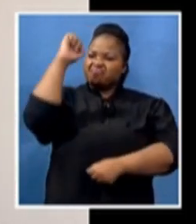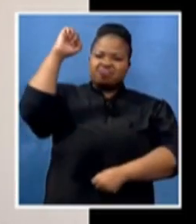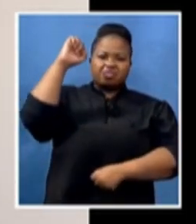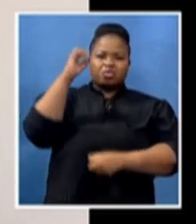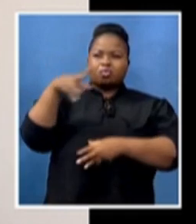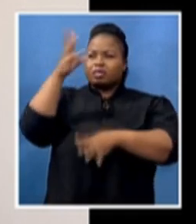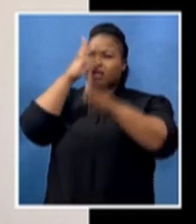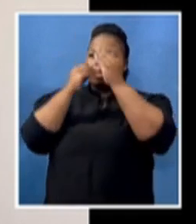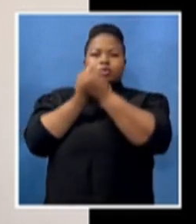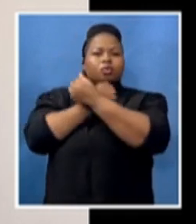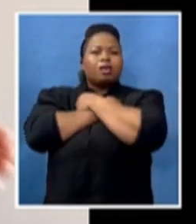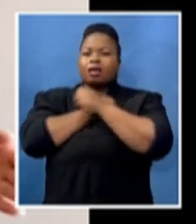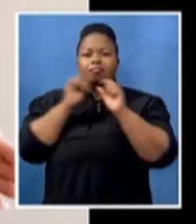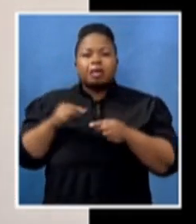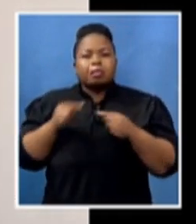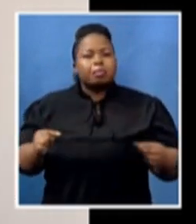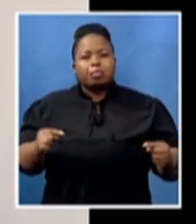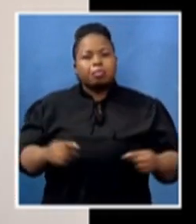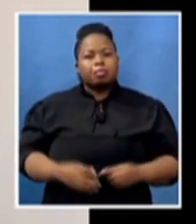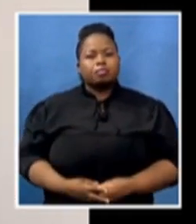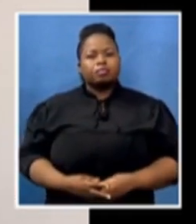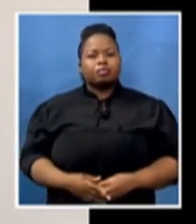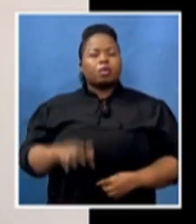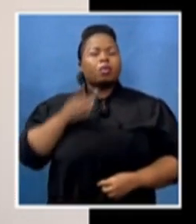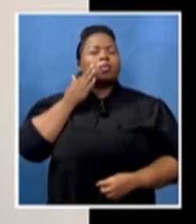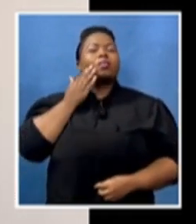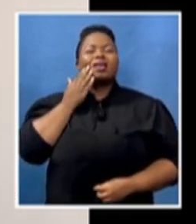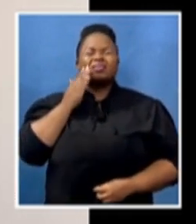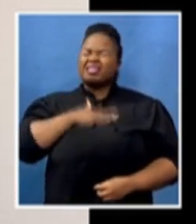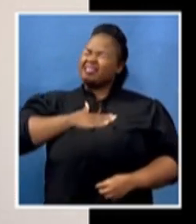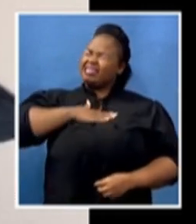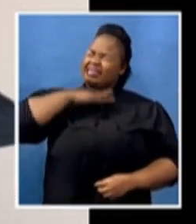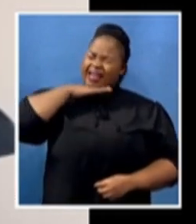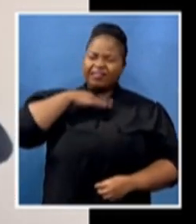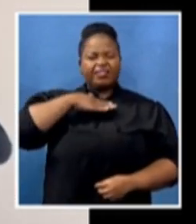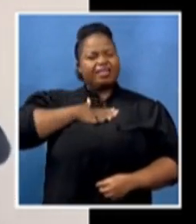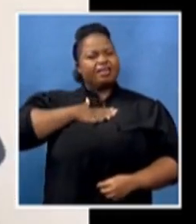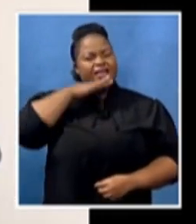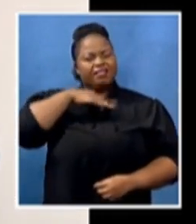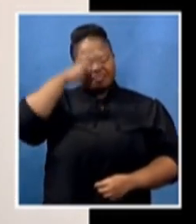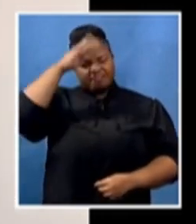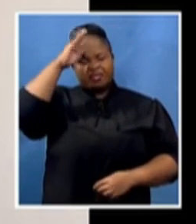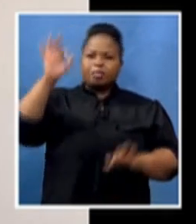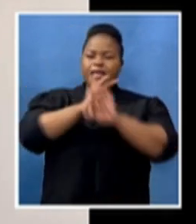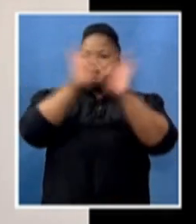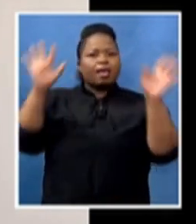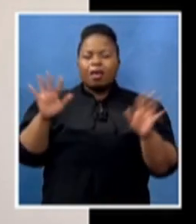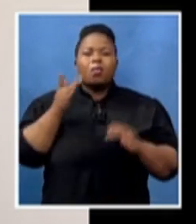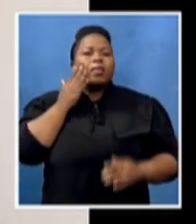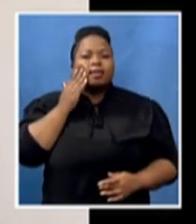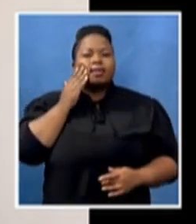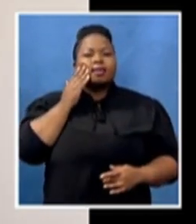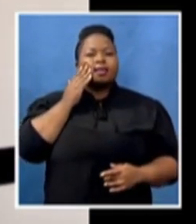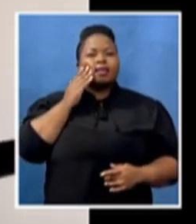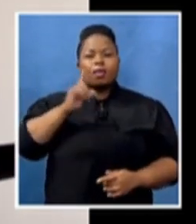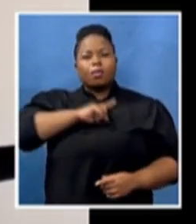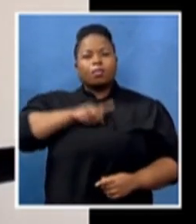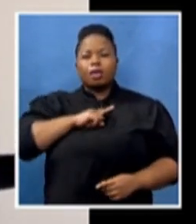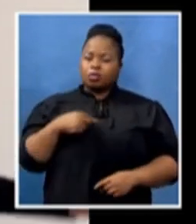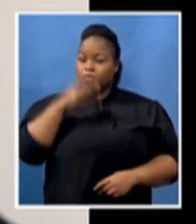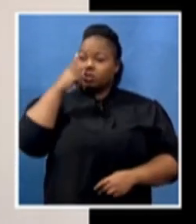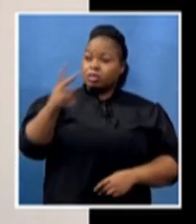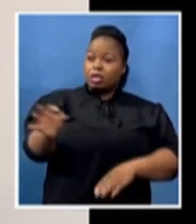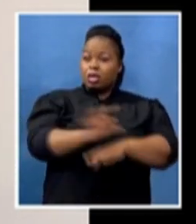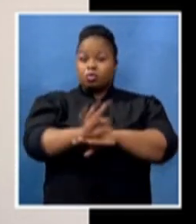When will enough is enough be clear enough, plain to see that you are